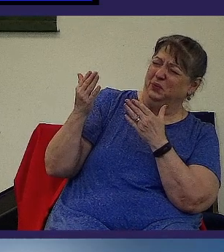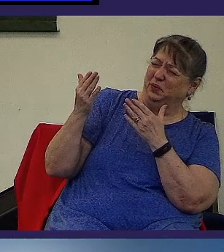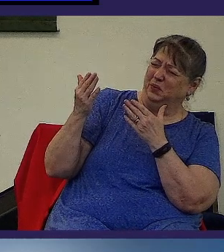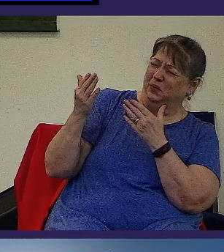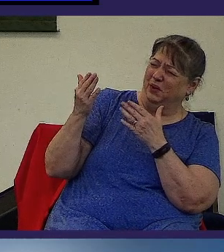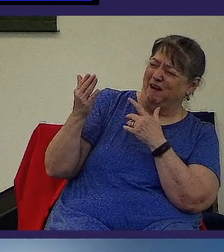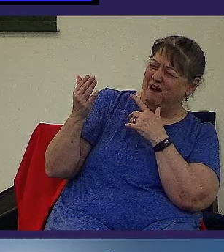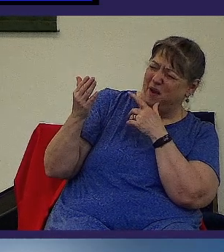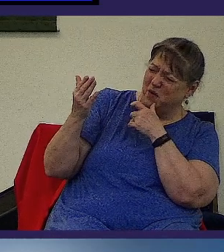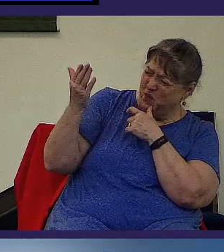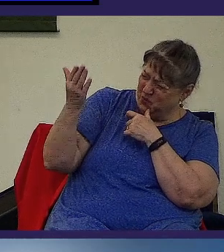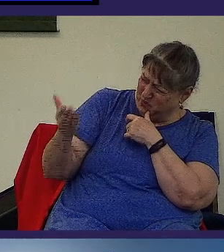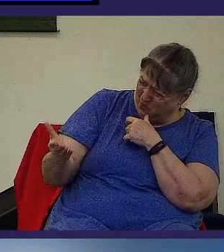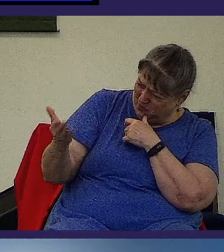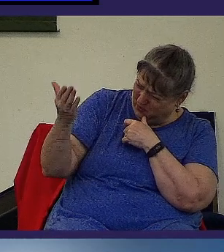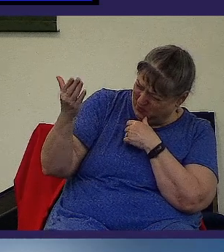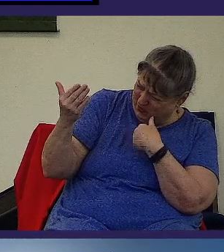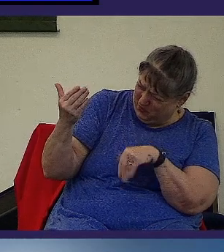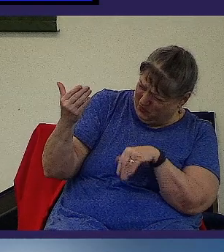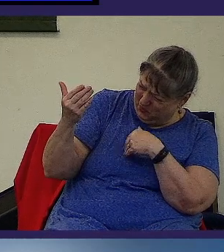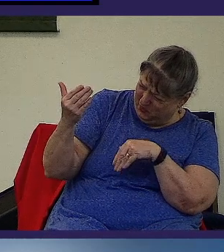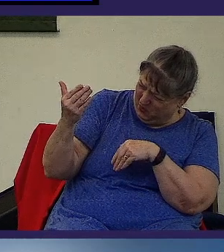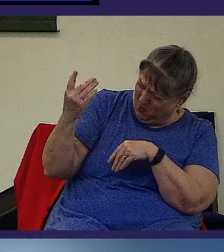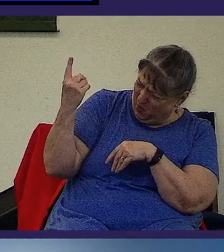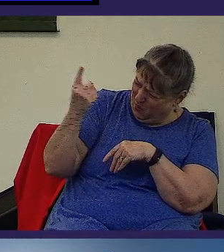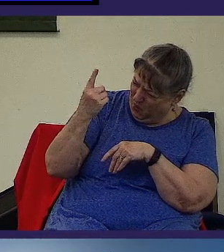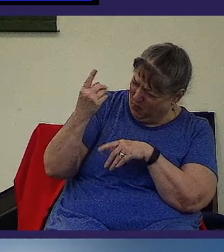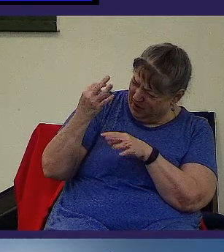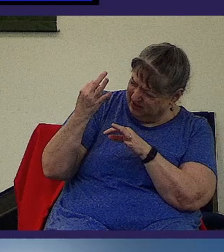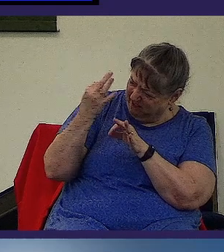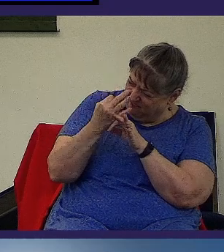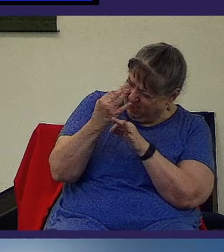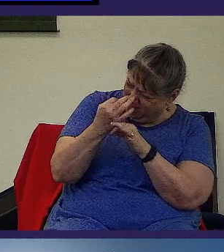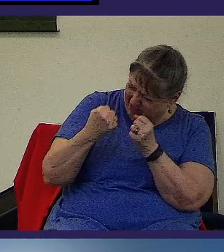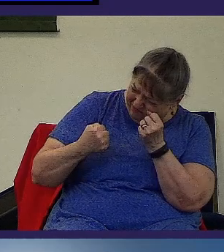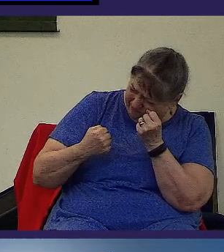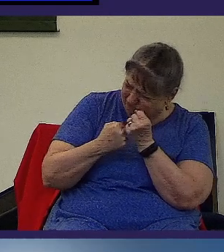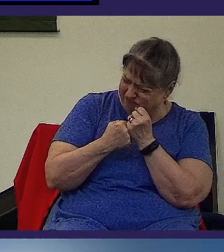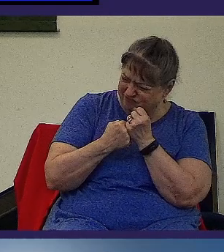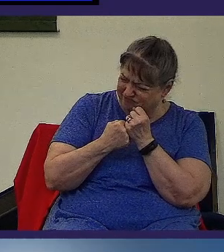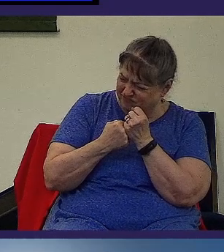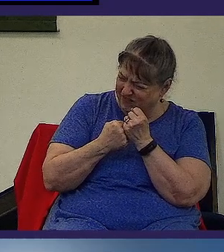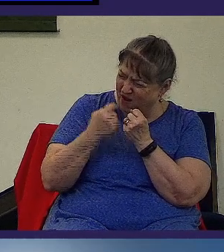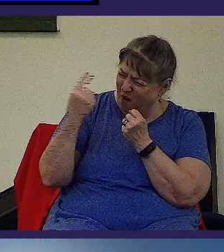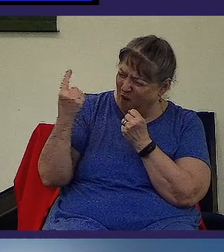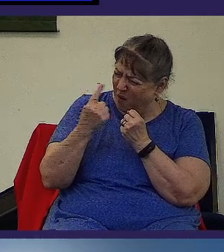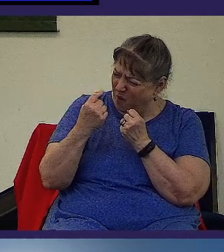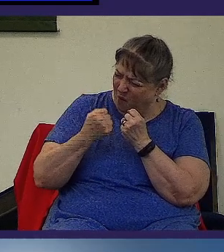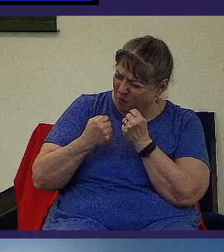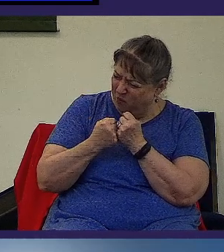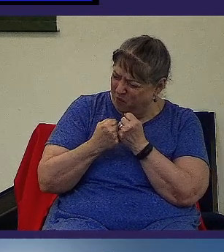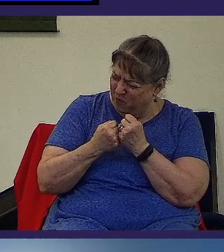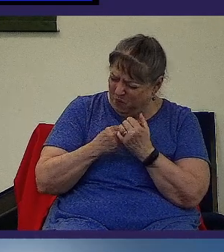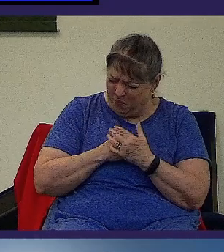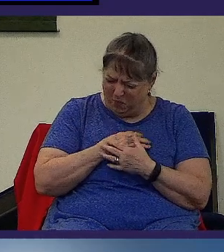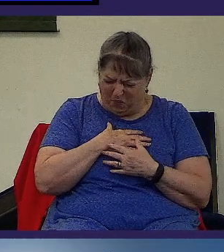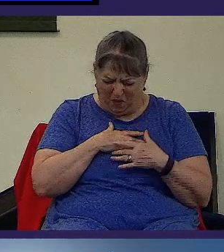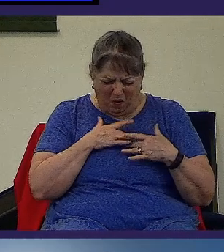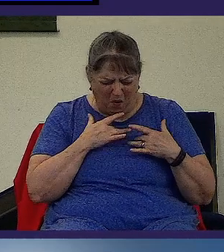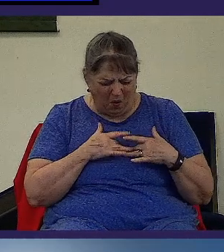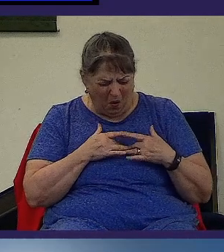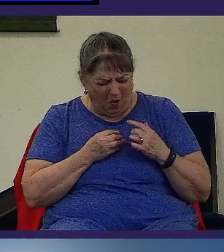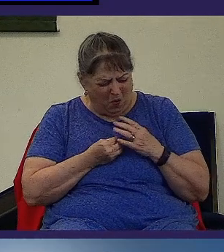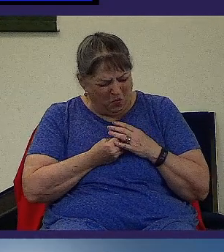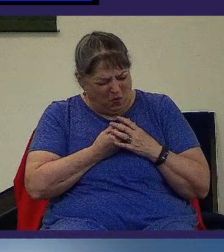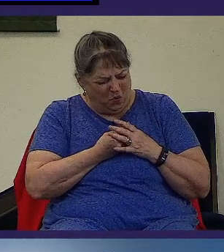who you are we worship you because of your faithfulness we worship you because of your steadfastness in working in our hearts and in our